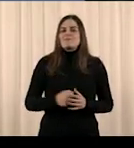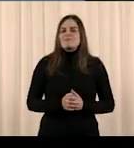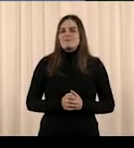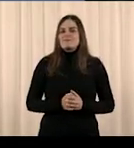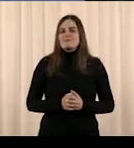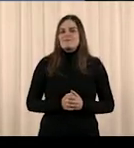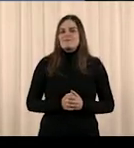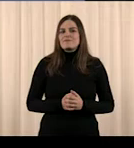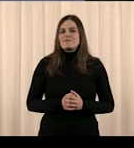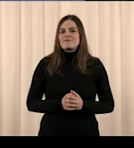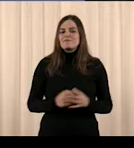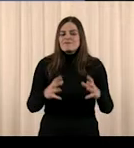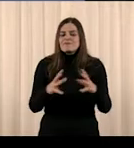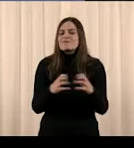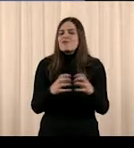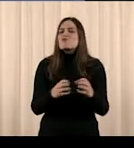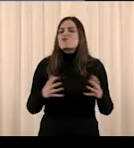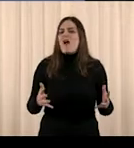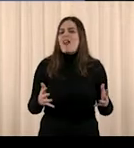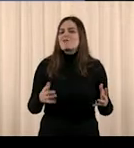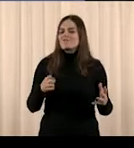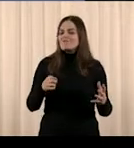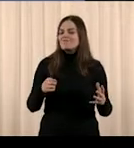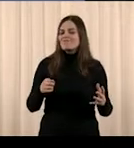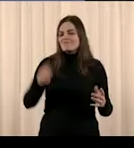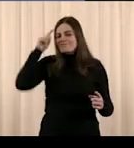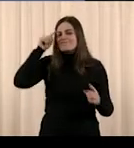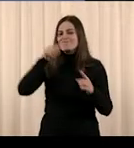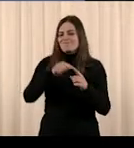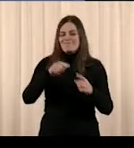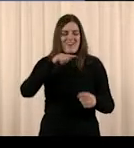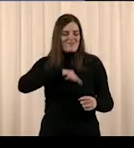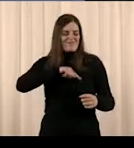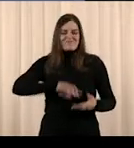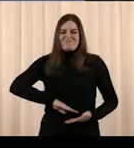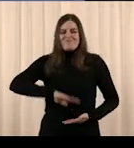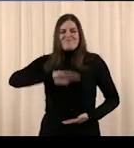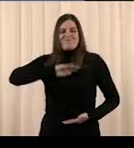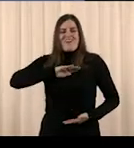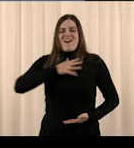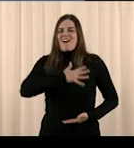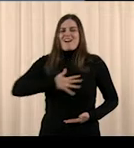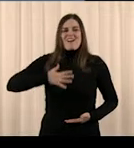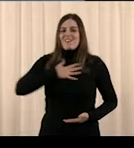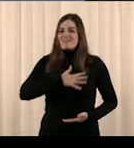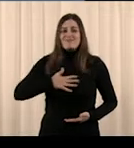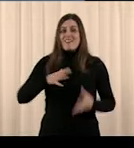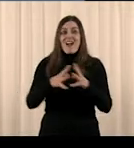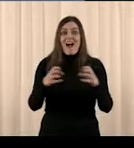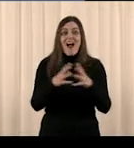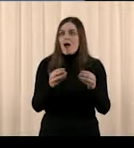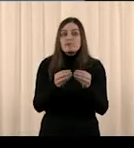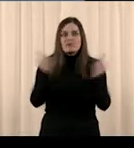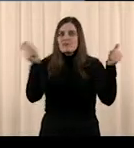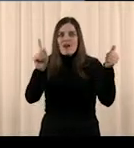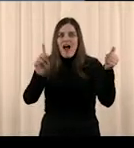to be fulfilled. El anhelo de sentirte plenamente satisfecho. Y ese anhelo no va a desaparecer